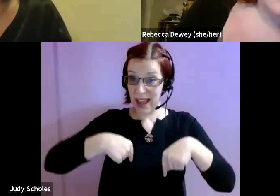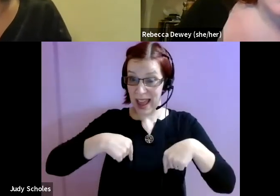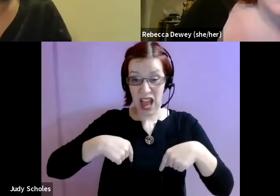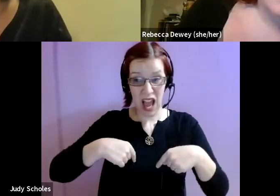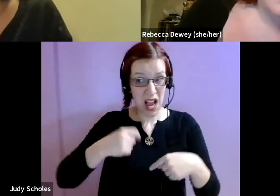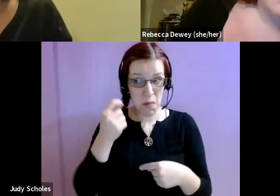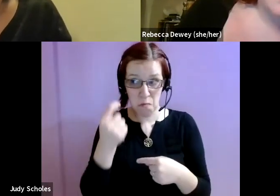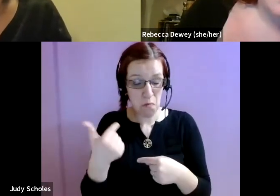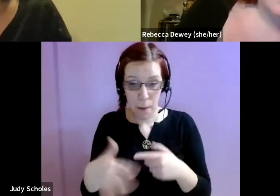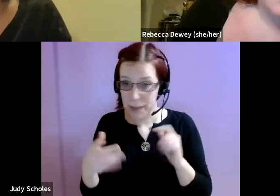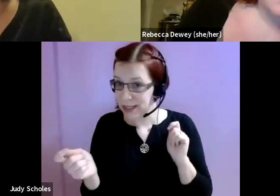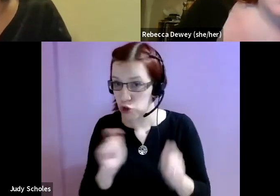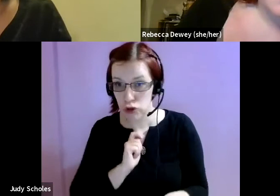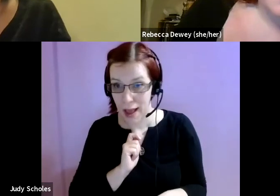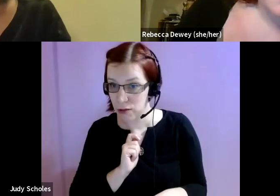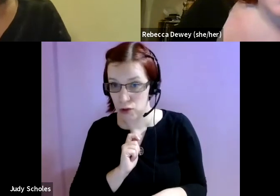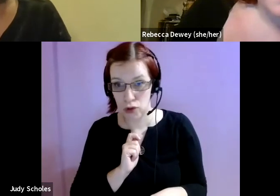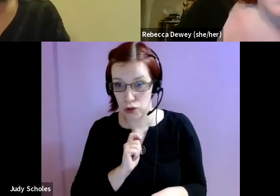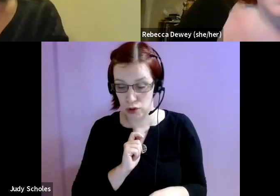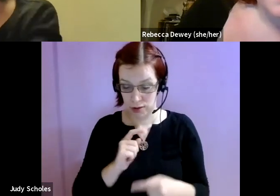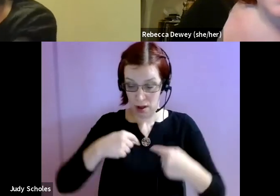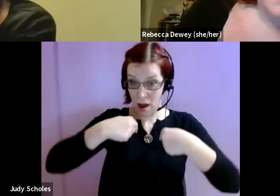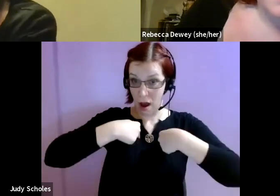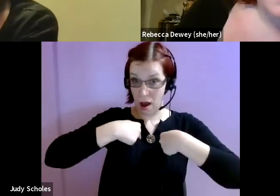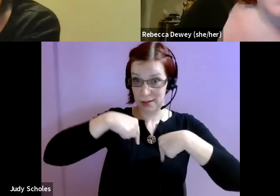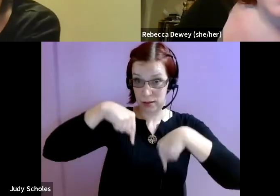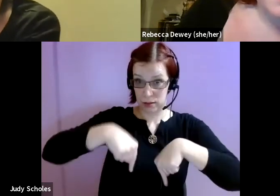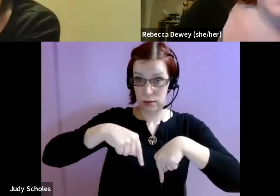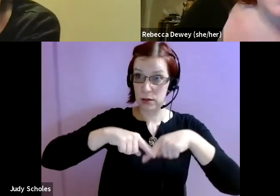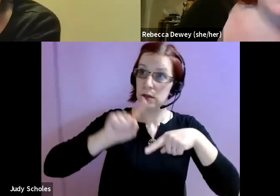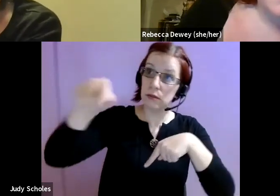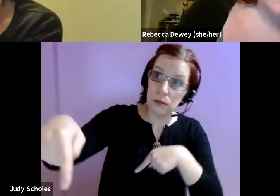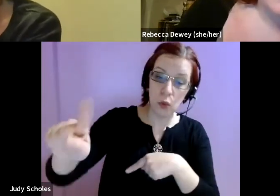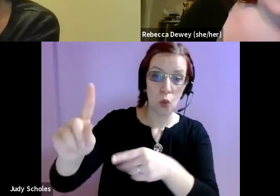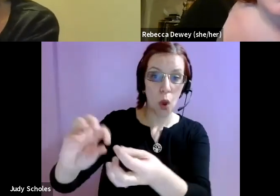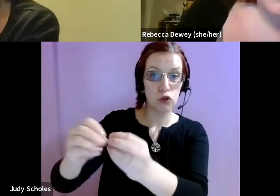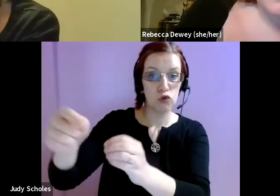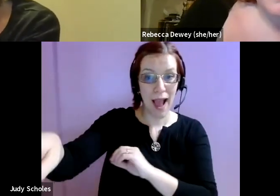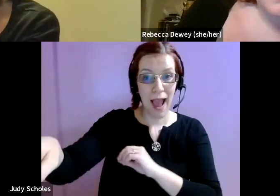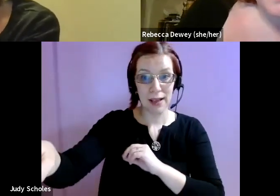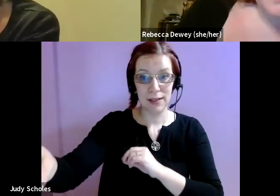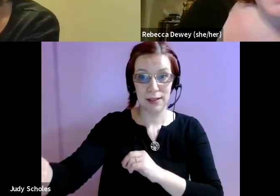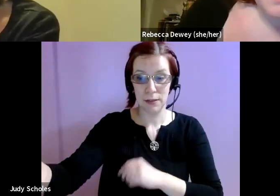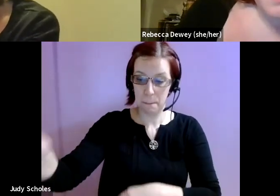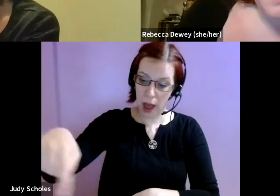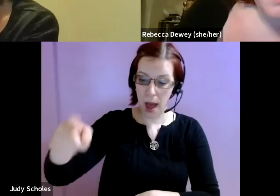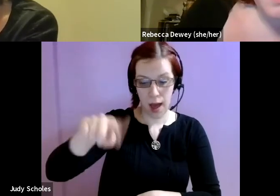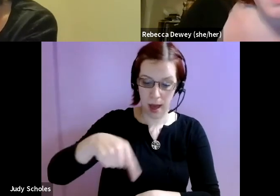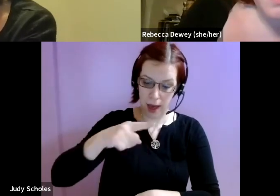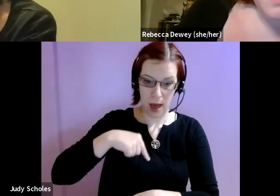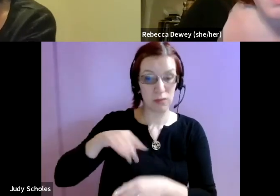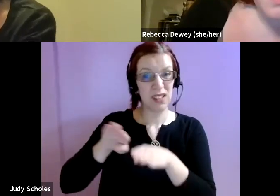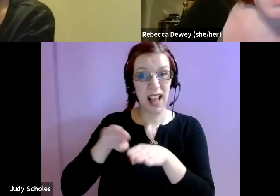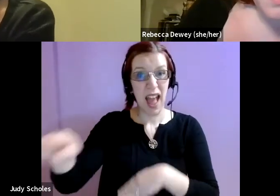affected much by anything between us and what produced them. And it's why